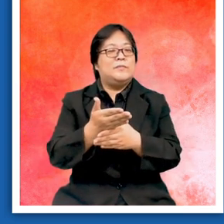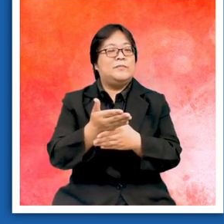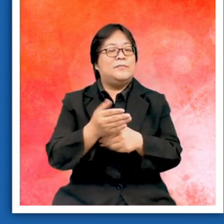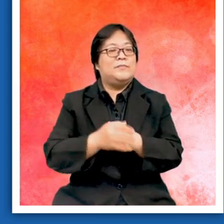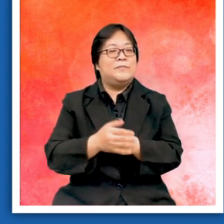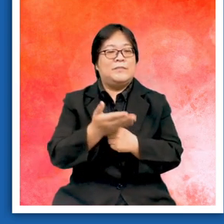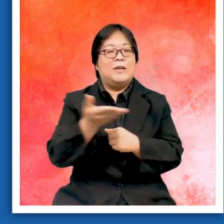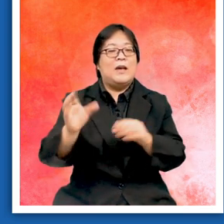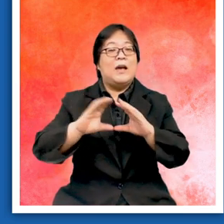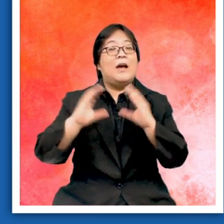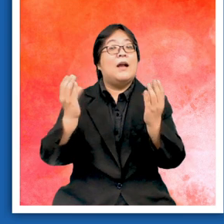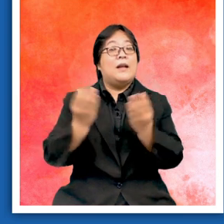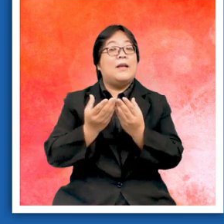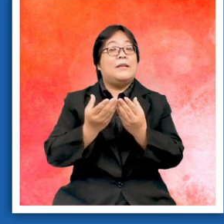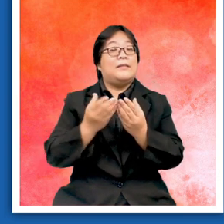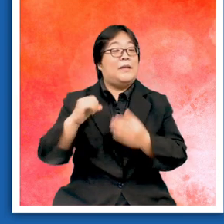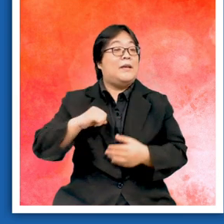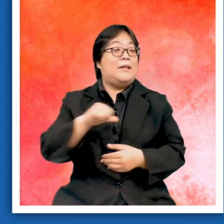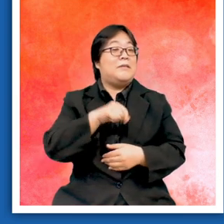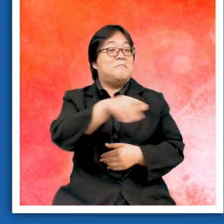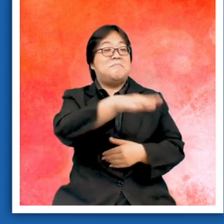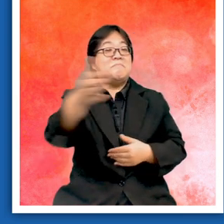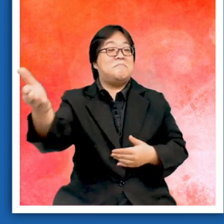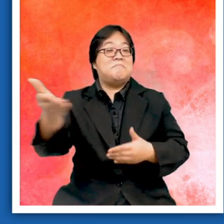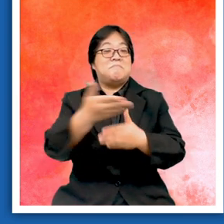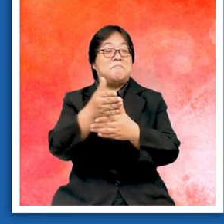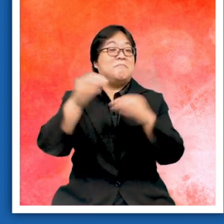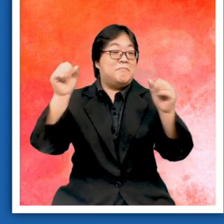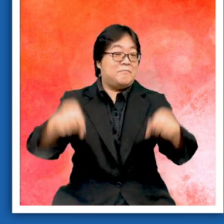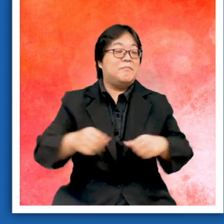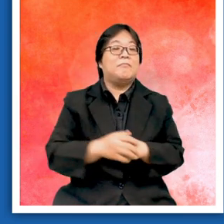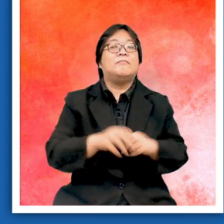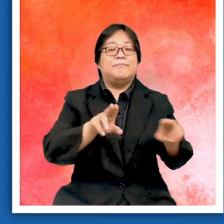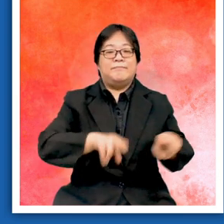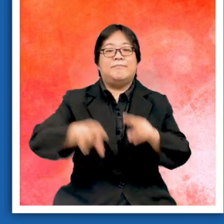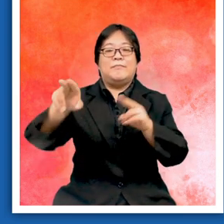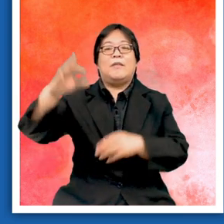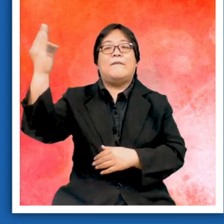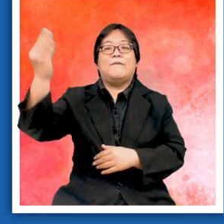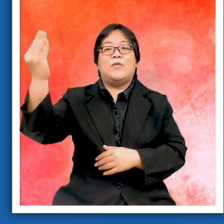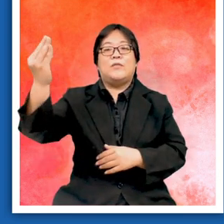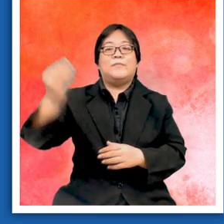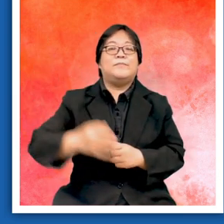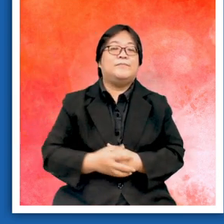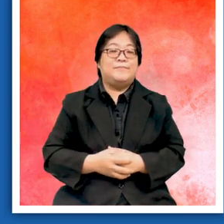the class member, and then post to forum.